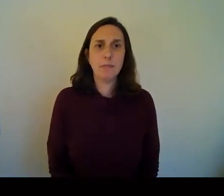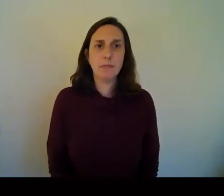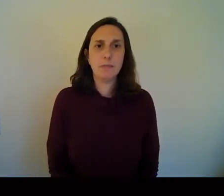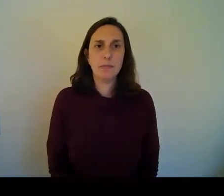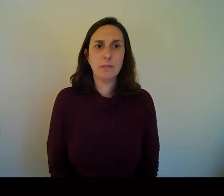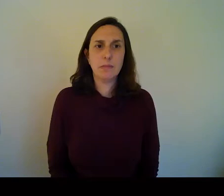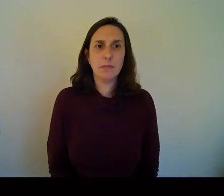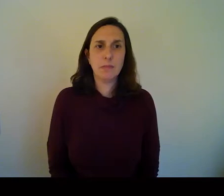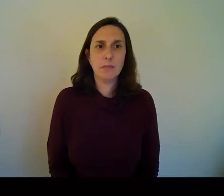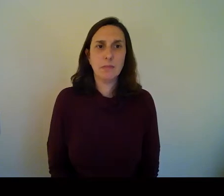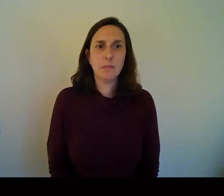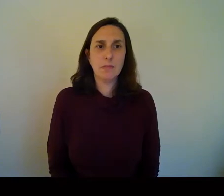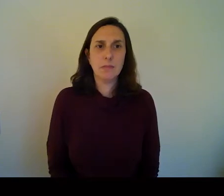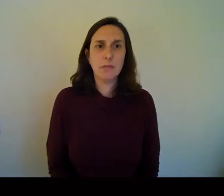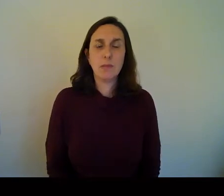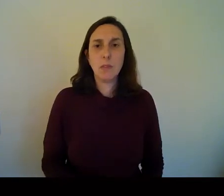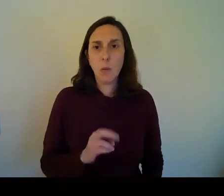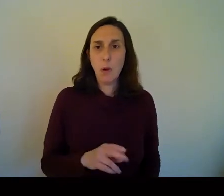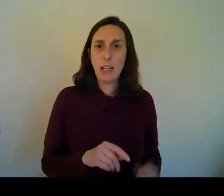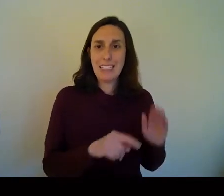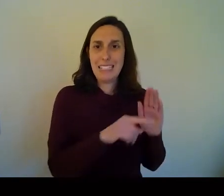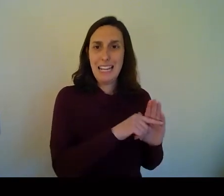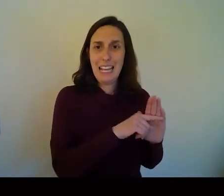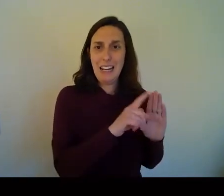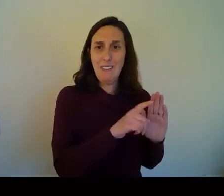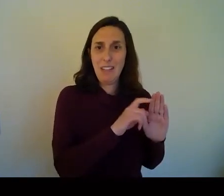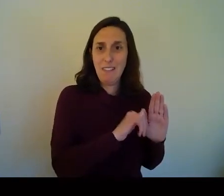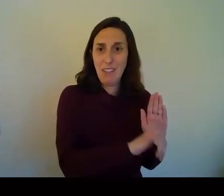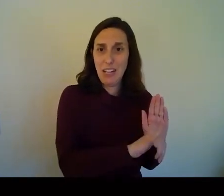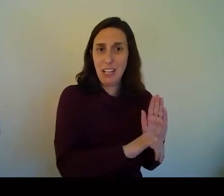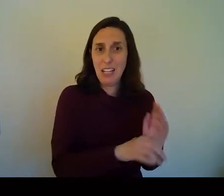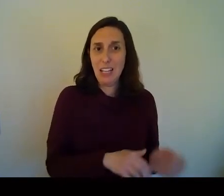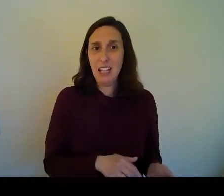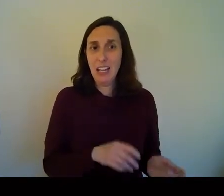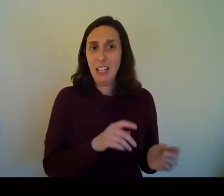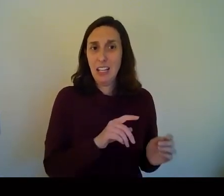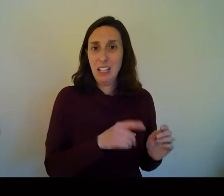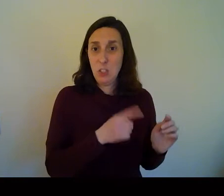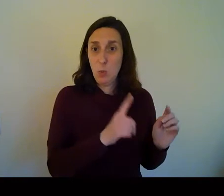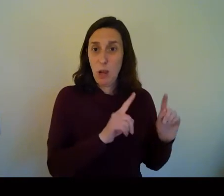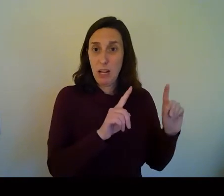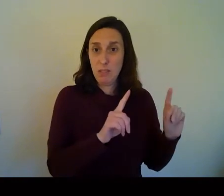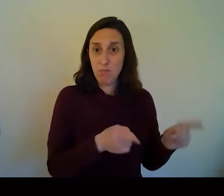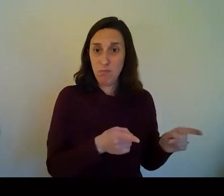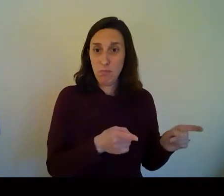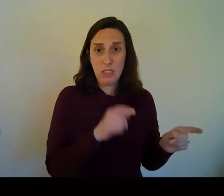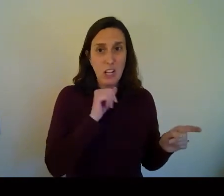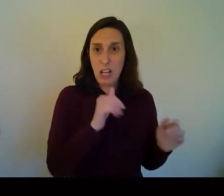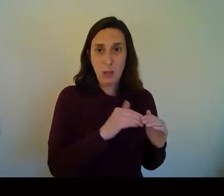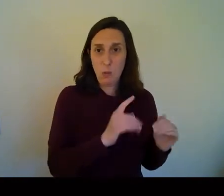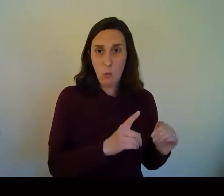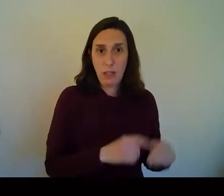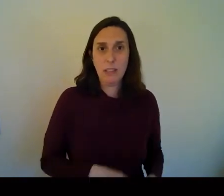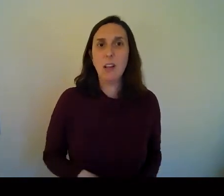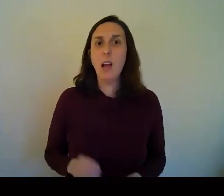Or I can go from negative infinity to 1 without it equaling